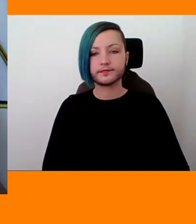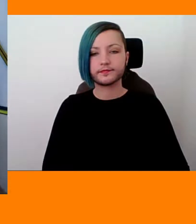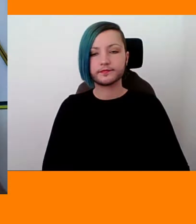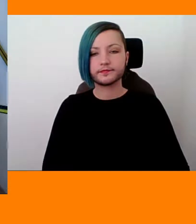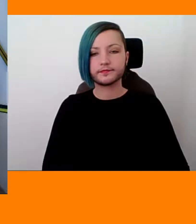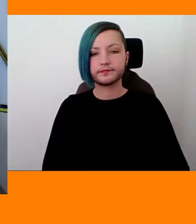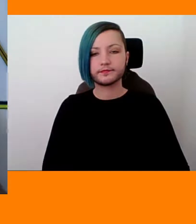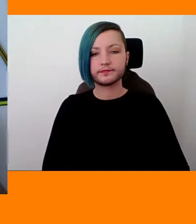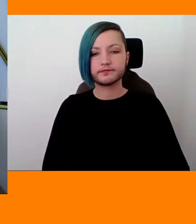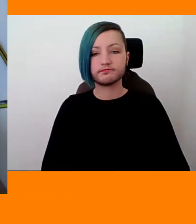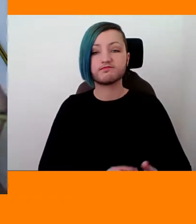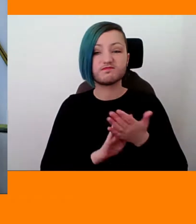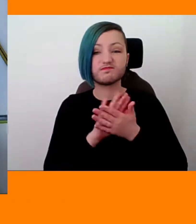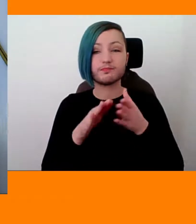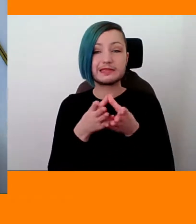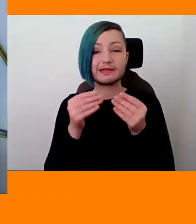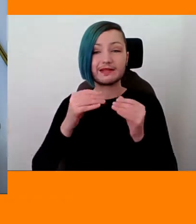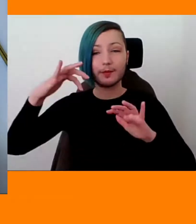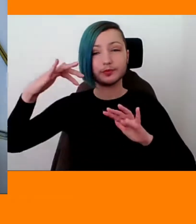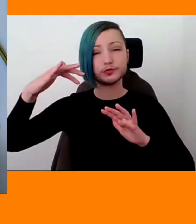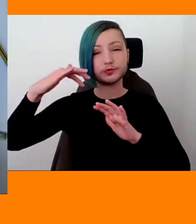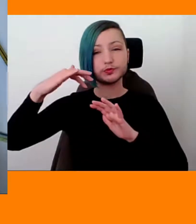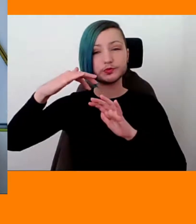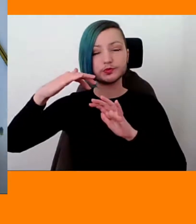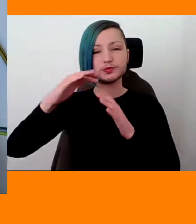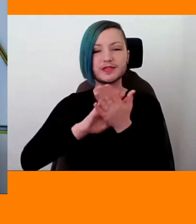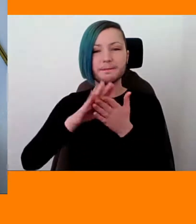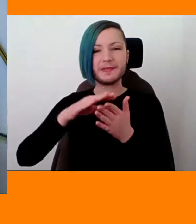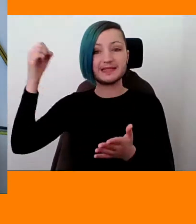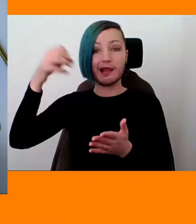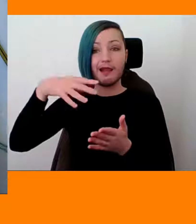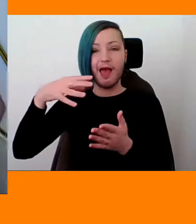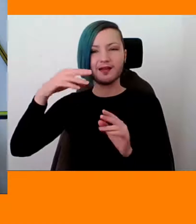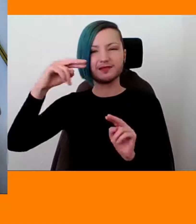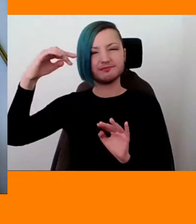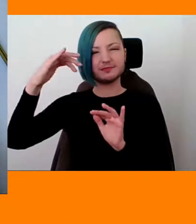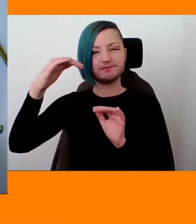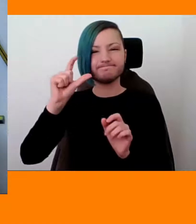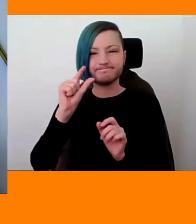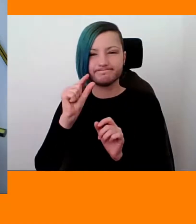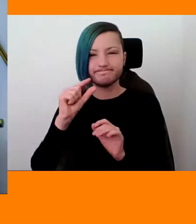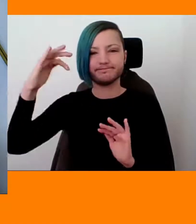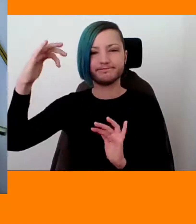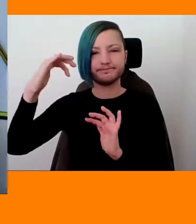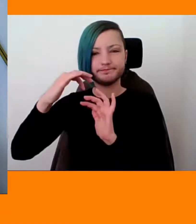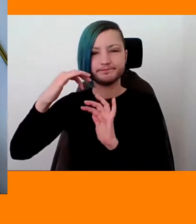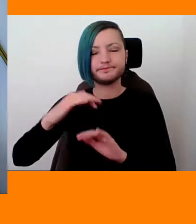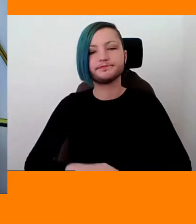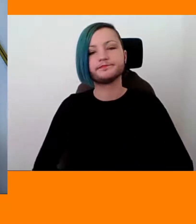And that will just fill that gap a little bit, so your highlights are a little bit smaller.